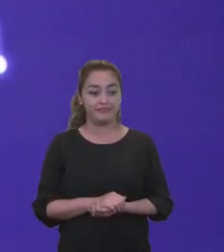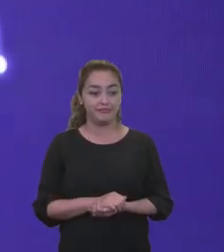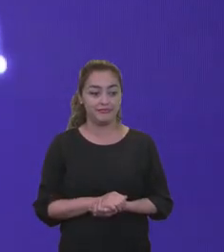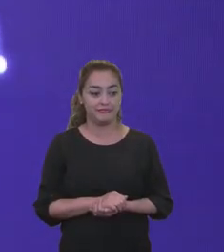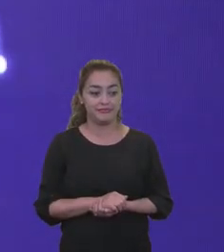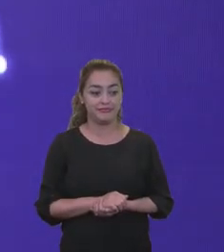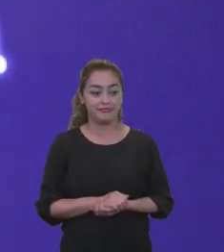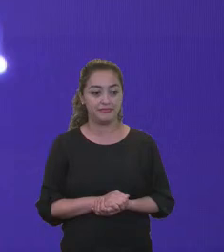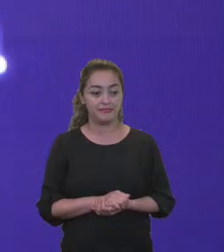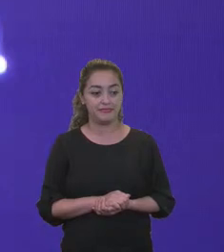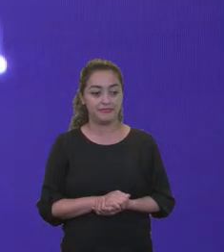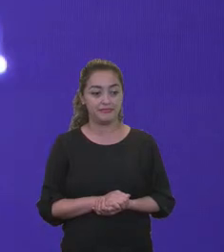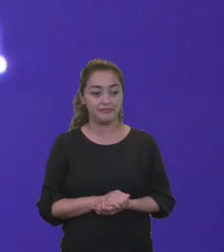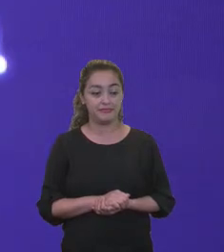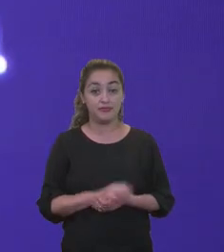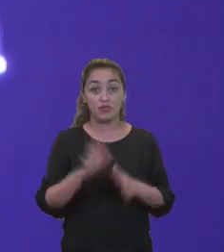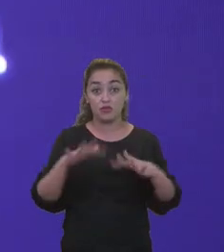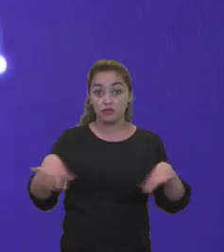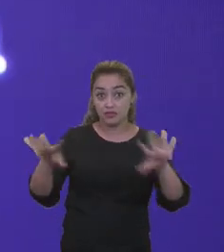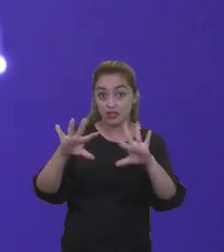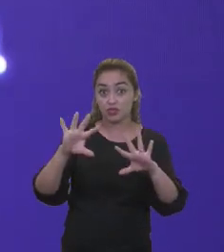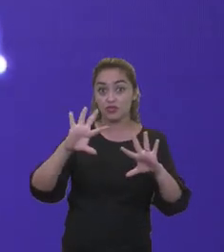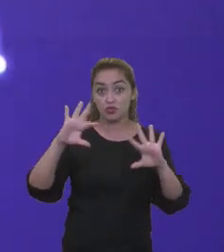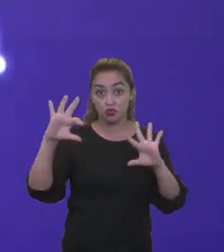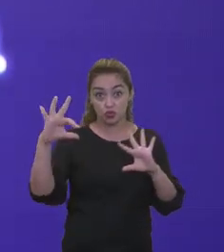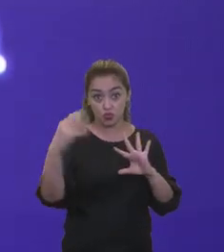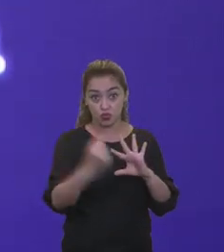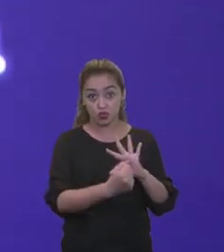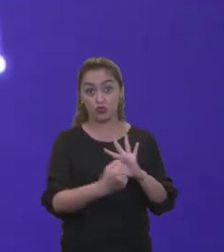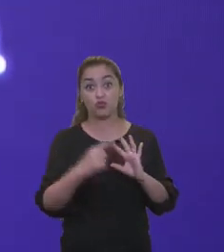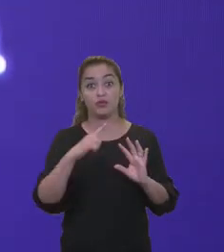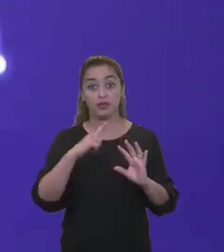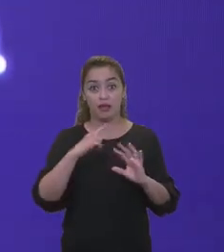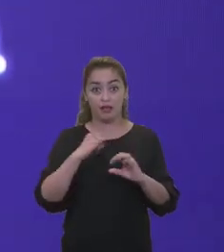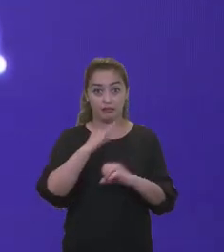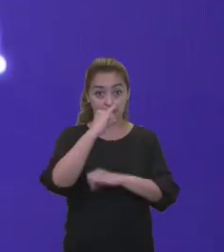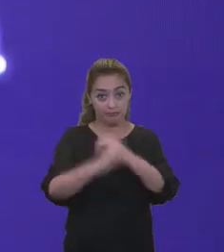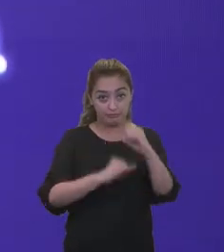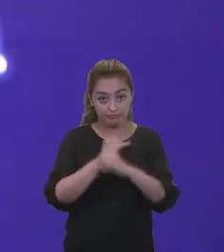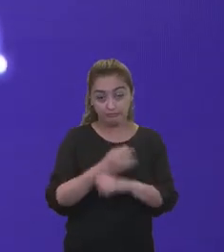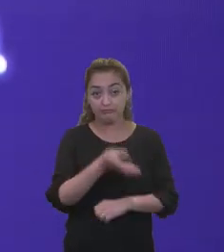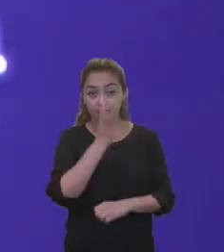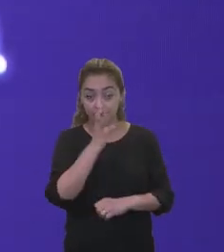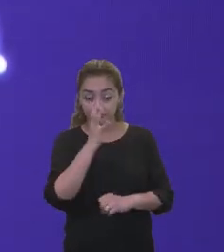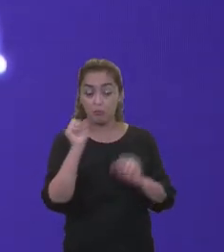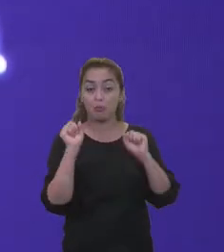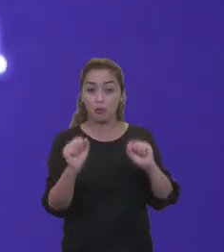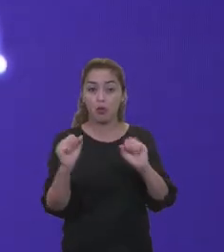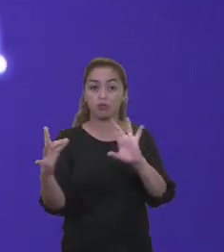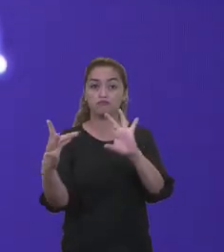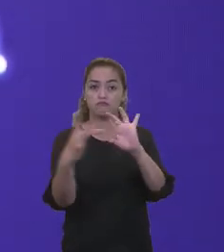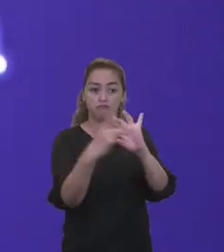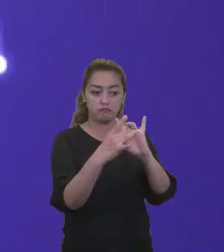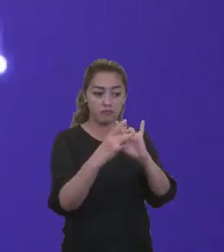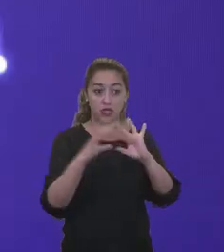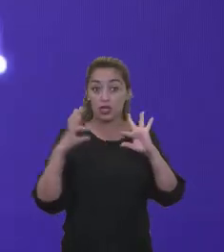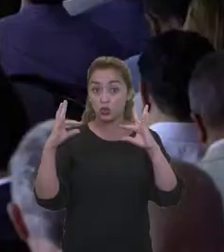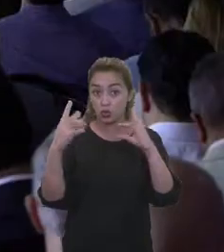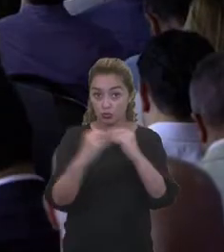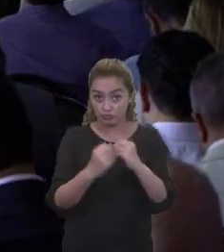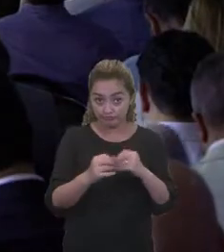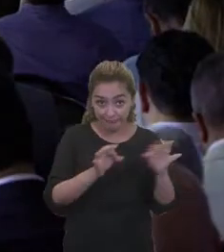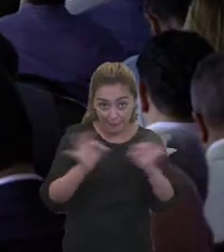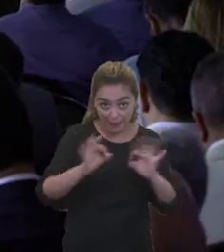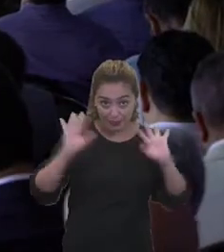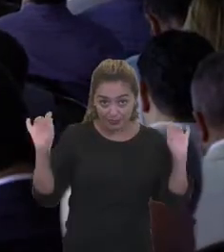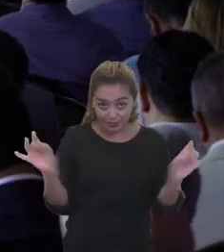feet. Vocês que estão online nos assistindo, those of you who are online watching us, stay tuned.